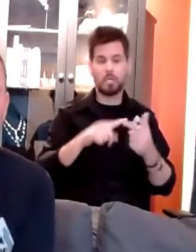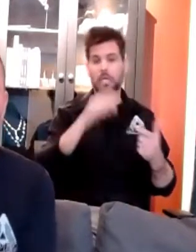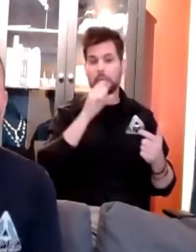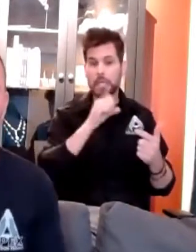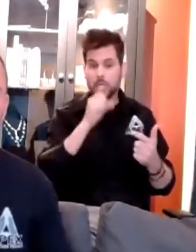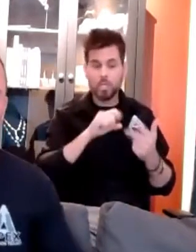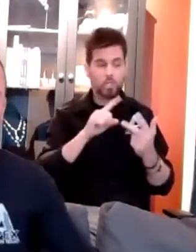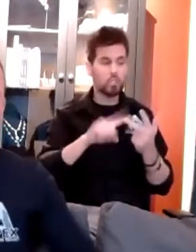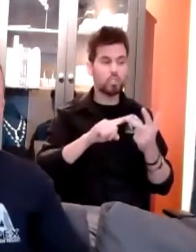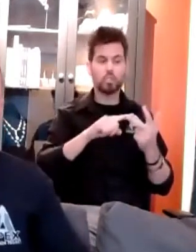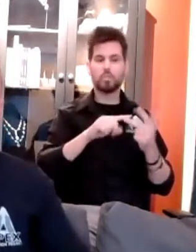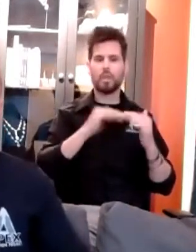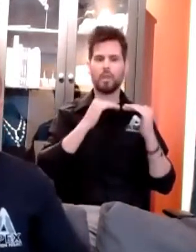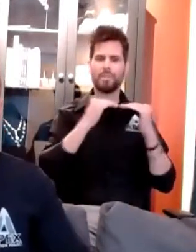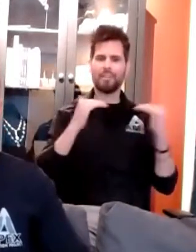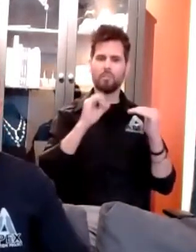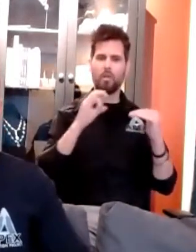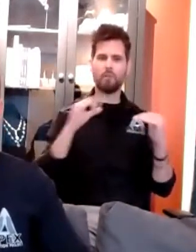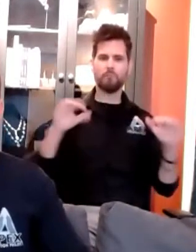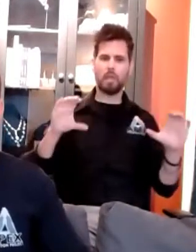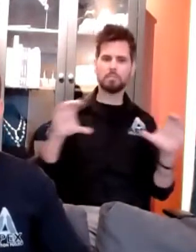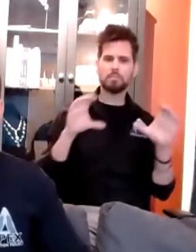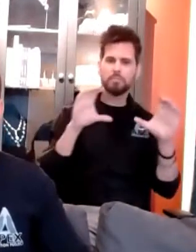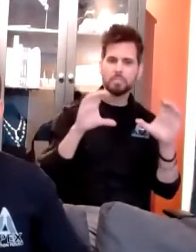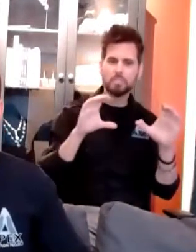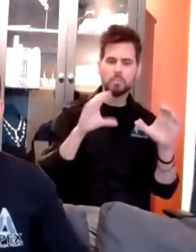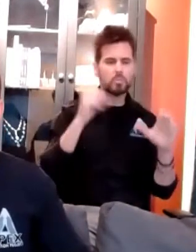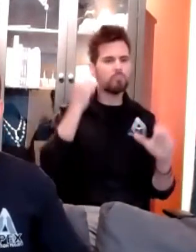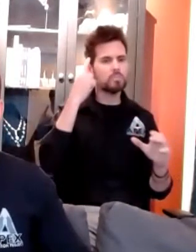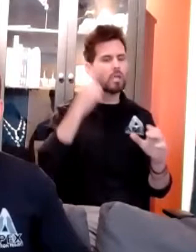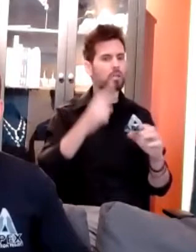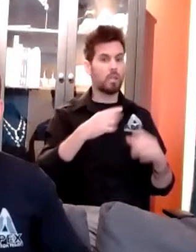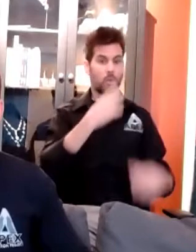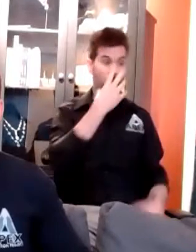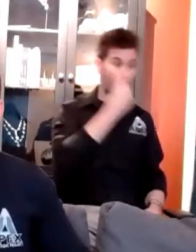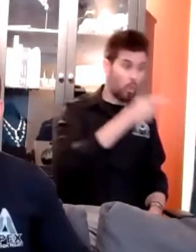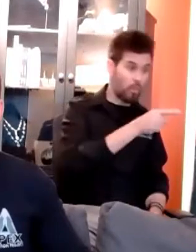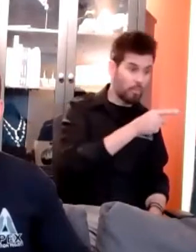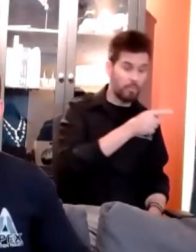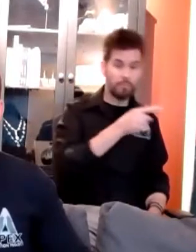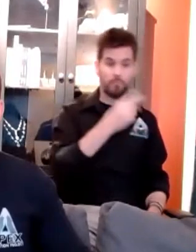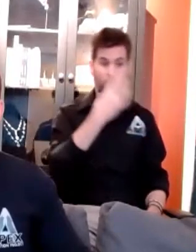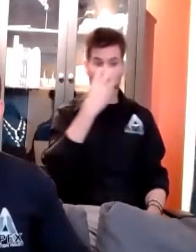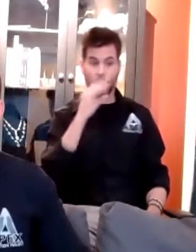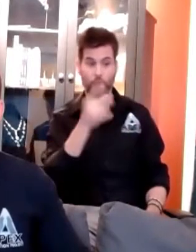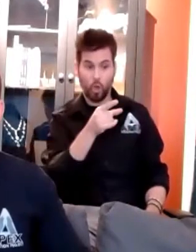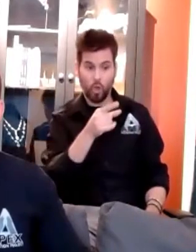understand the difference between wolves and wolf dogs and what they require nutritionally.